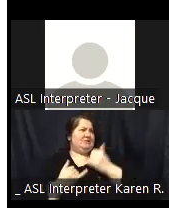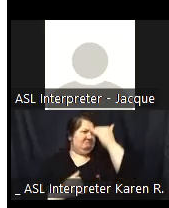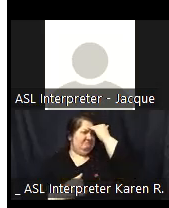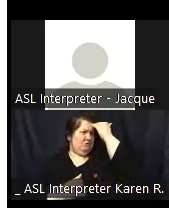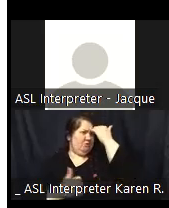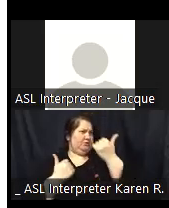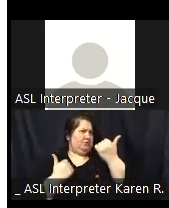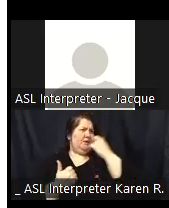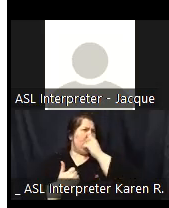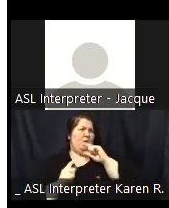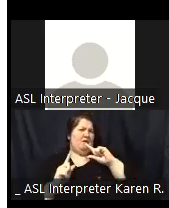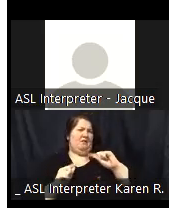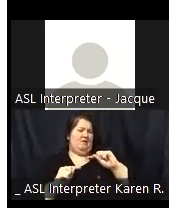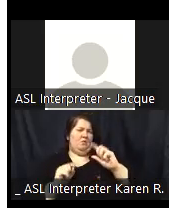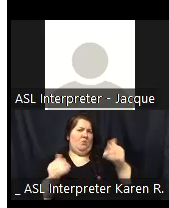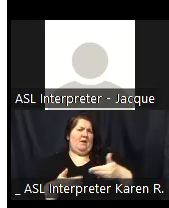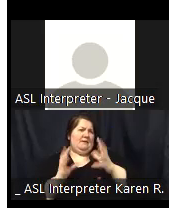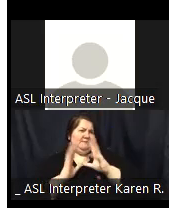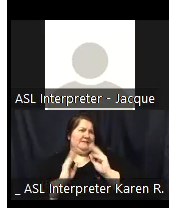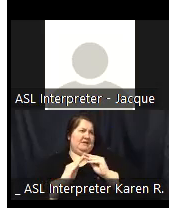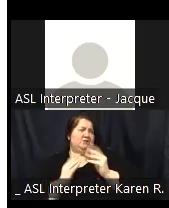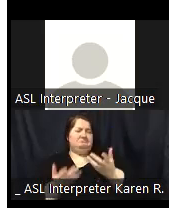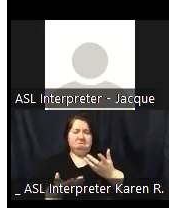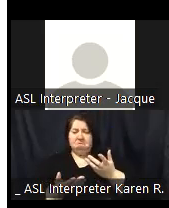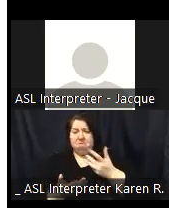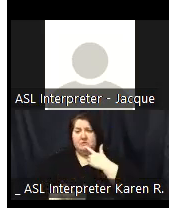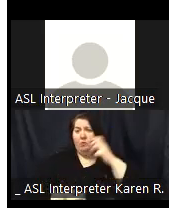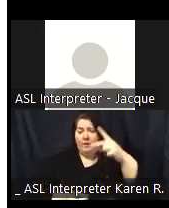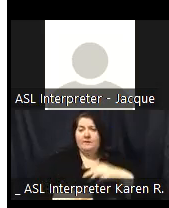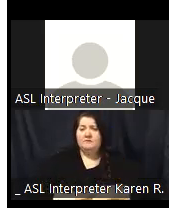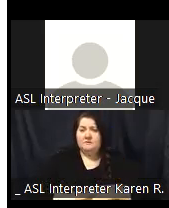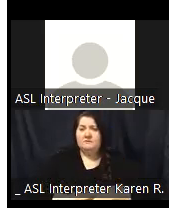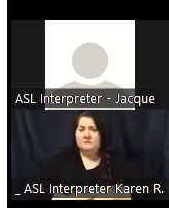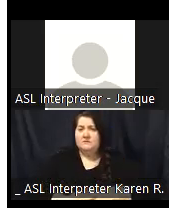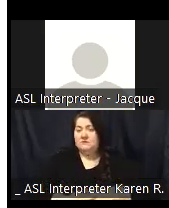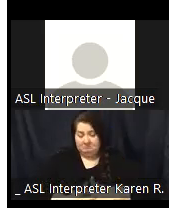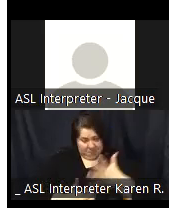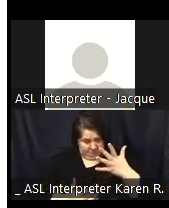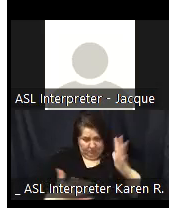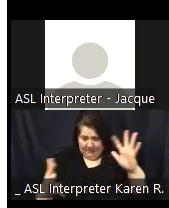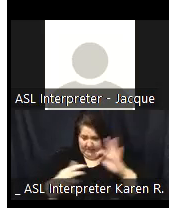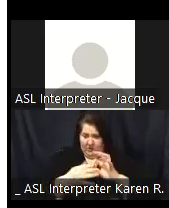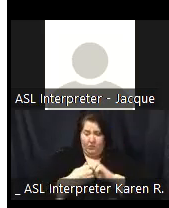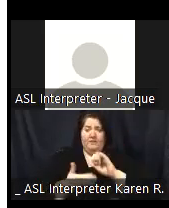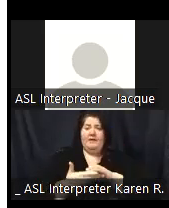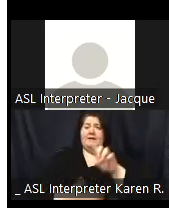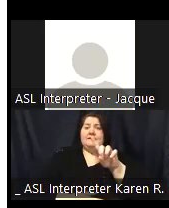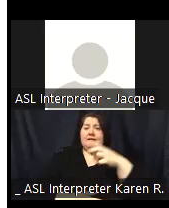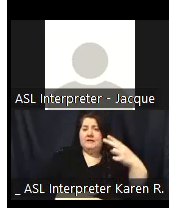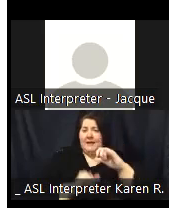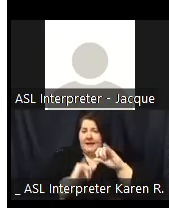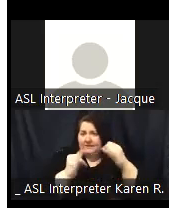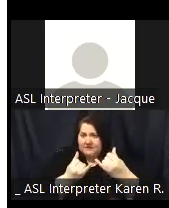don't want to attend this welcome session, they would just say, okay, we'll connect with that DHH agency. And